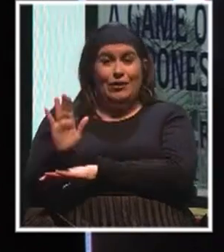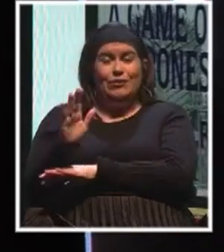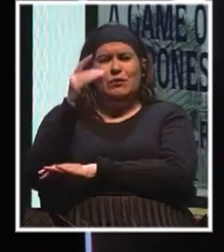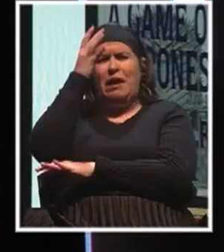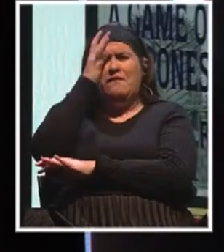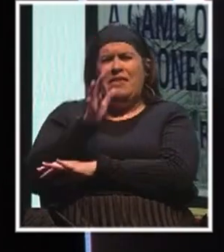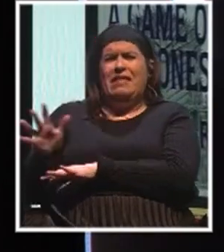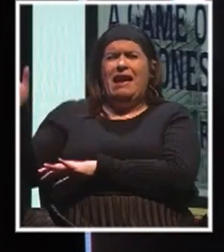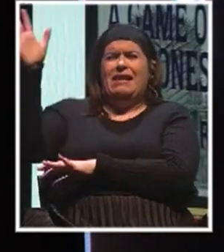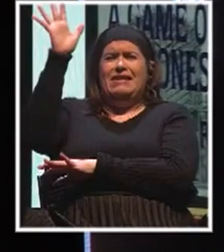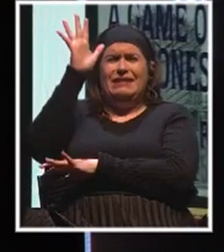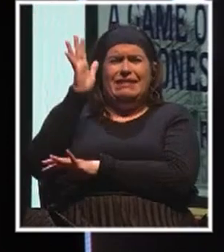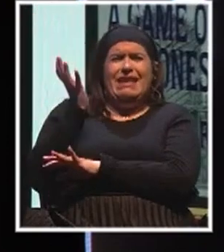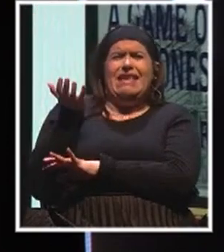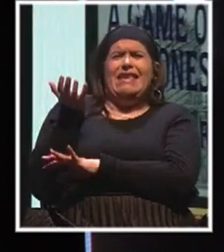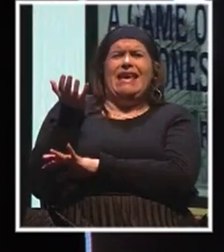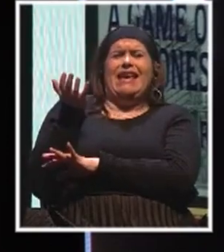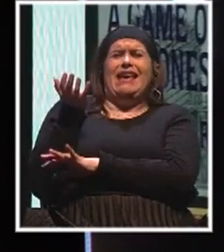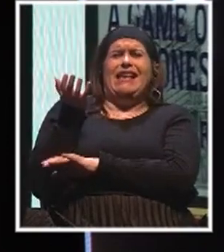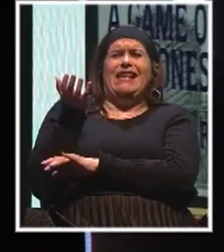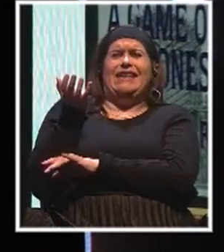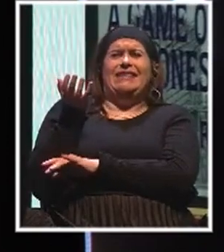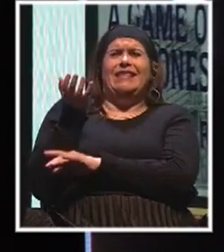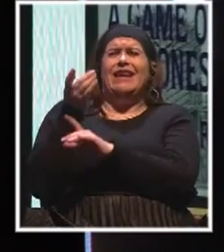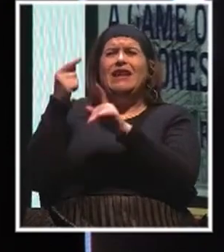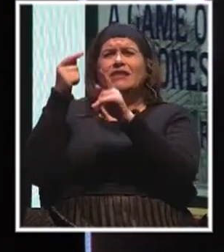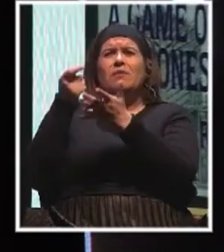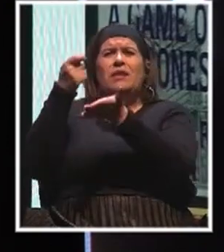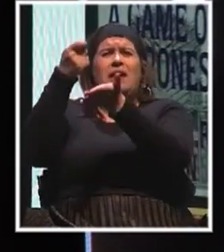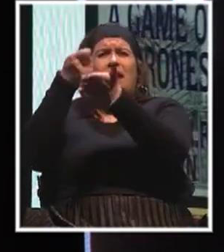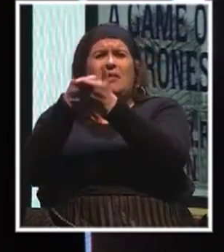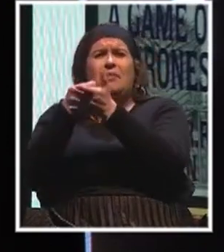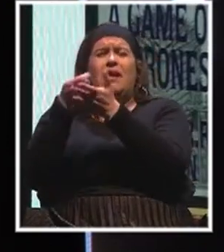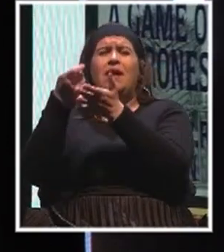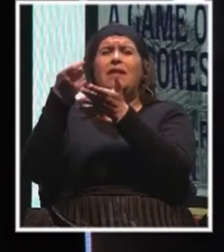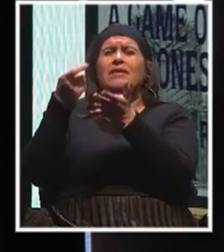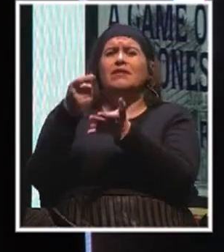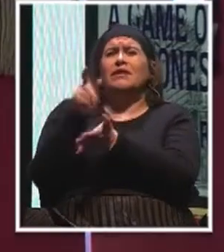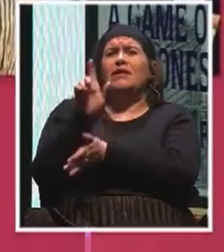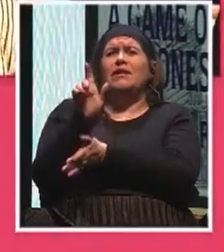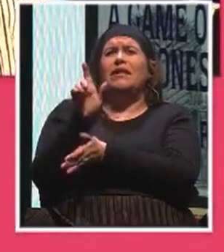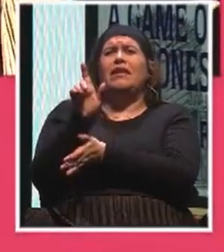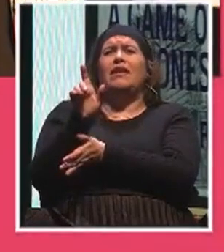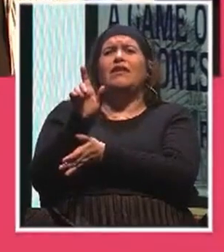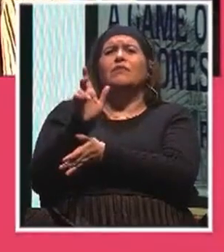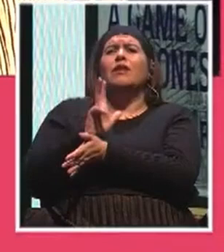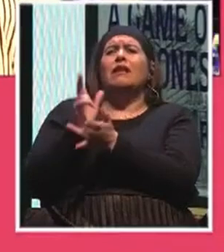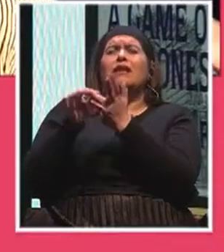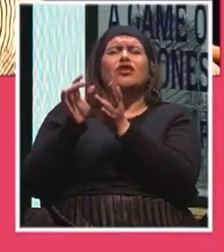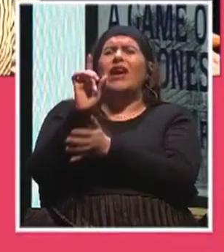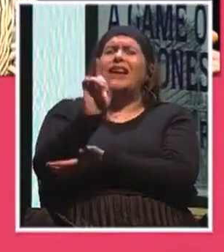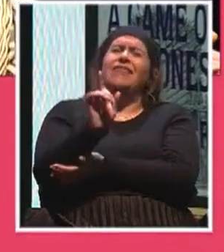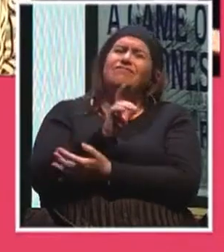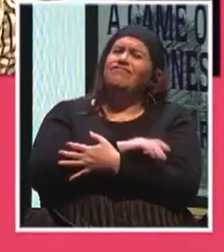franchisable fantasy series like a Lord of the Rings, right? Obviously, it wasn't the Lord of the Rings, and